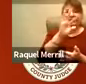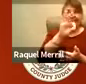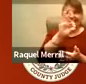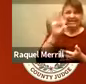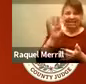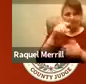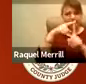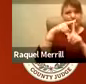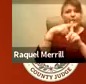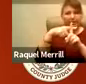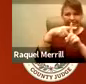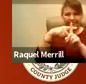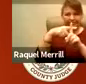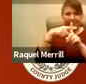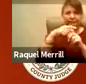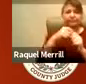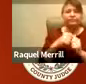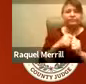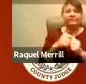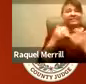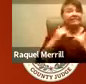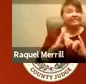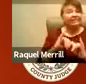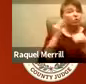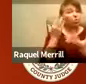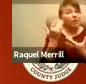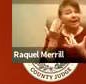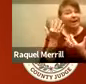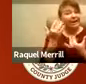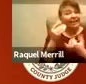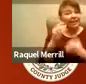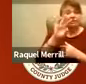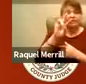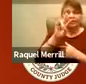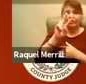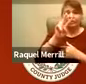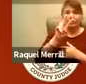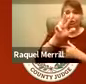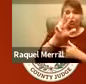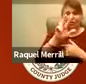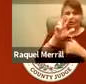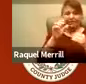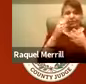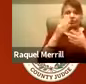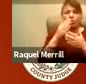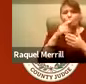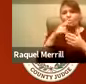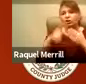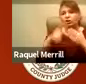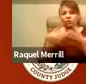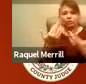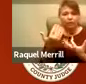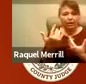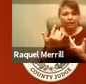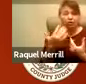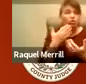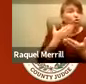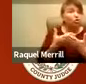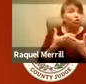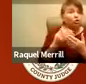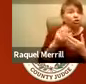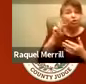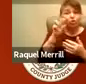18,699. We still have pending 723 tests. And the good news is that